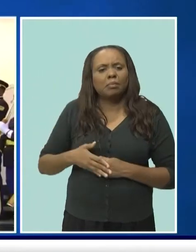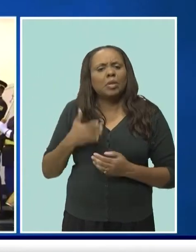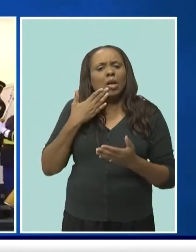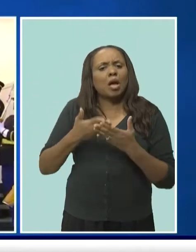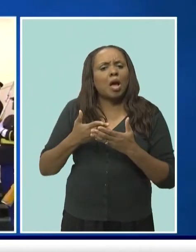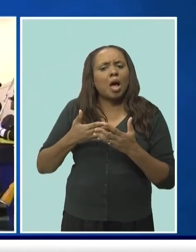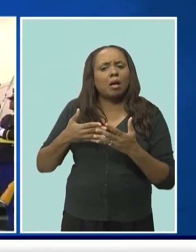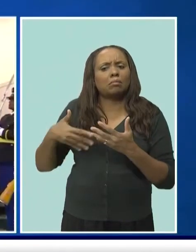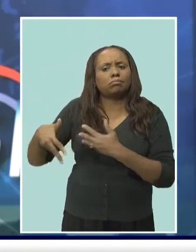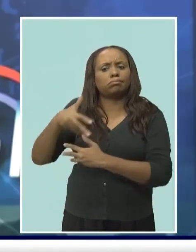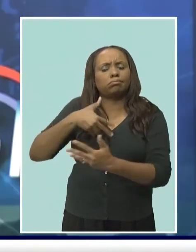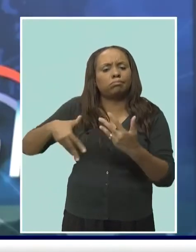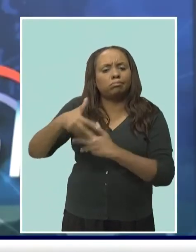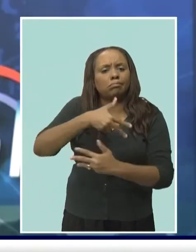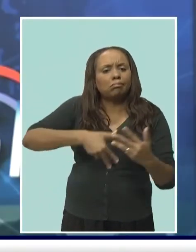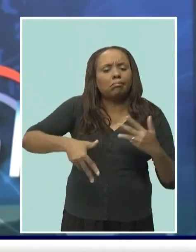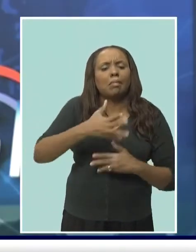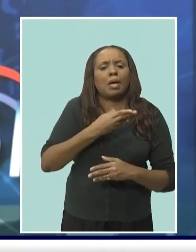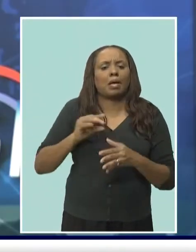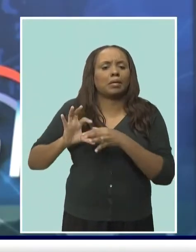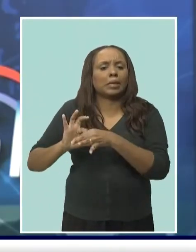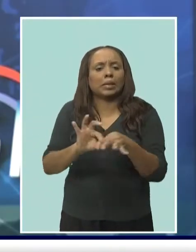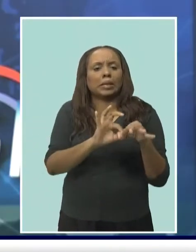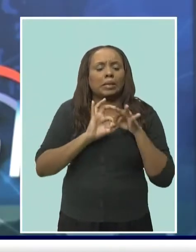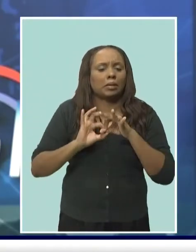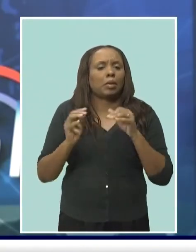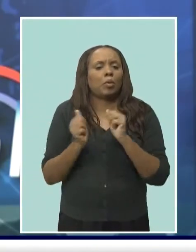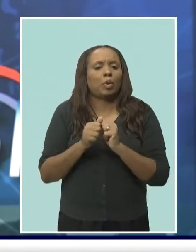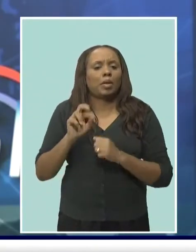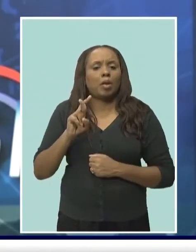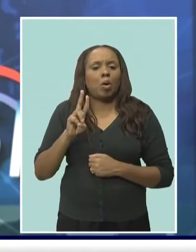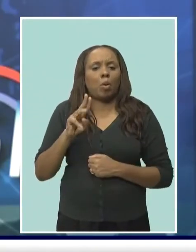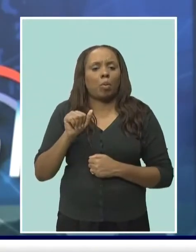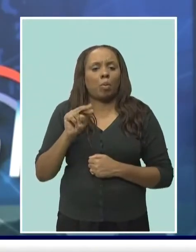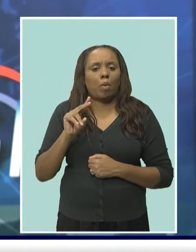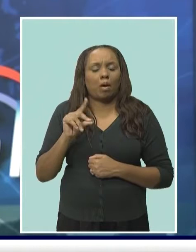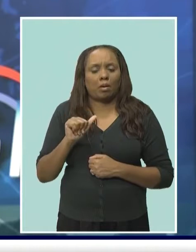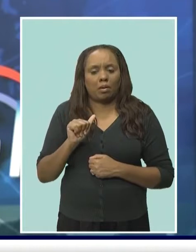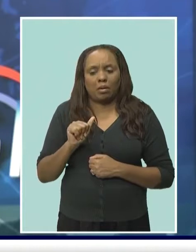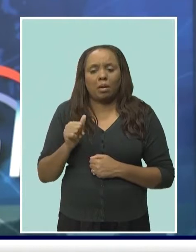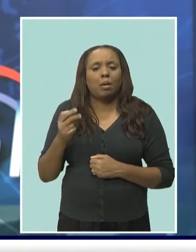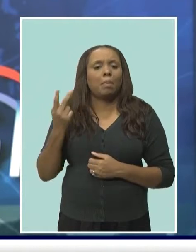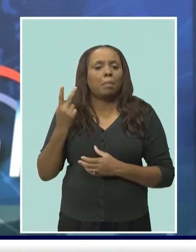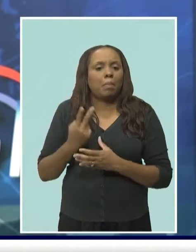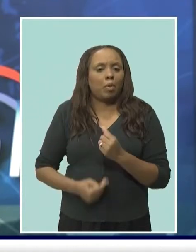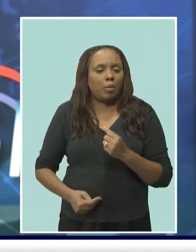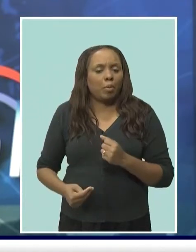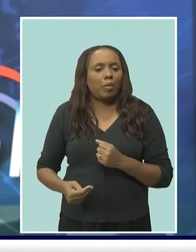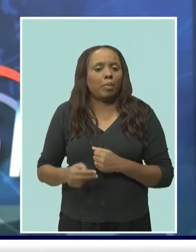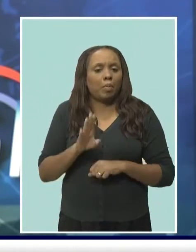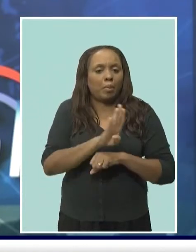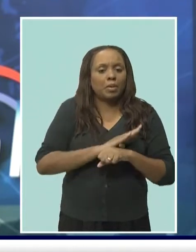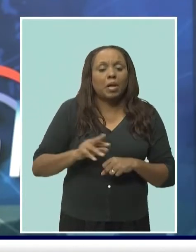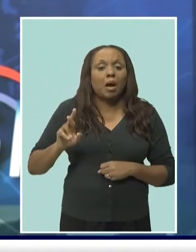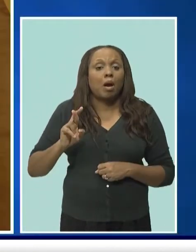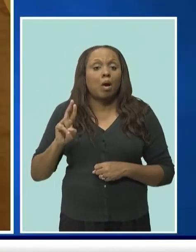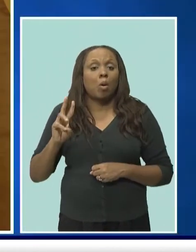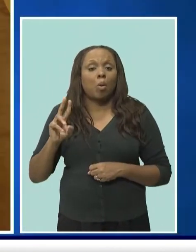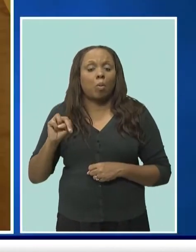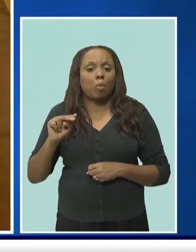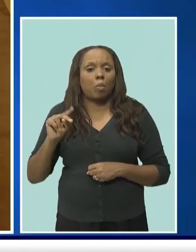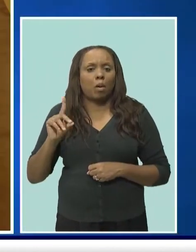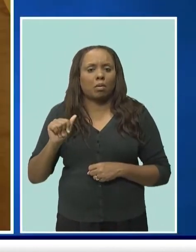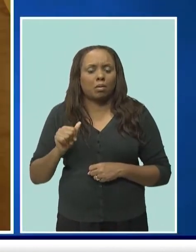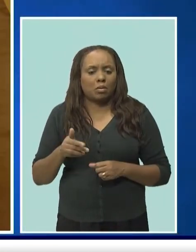Rwanda continues to grow. She says Barbados and Rwanda are two small countries with big visions. And we have to be